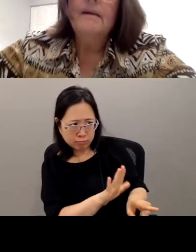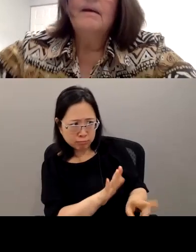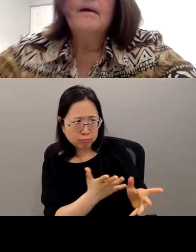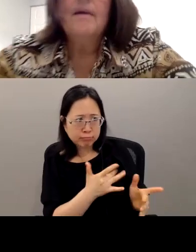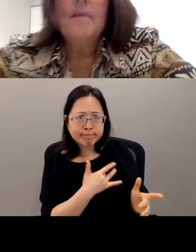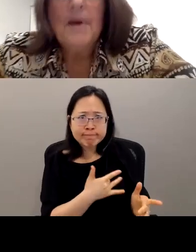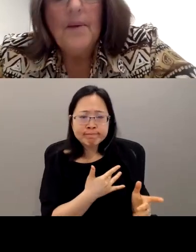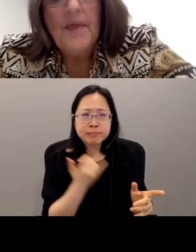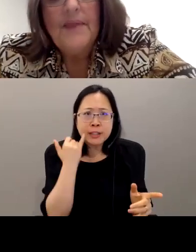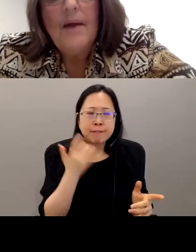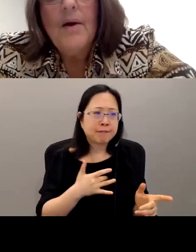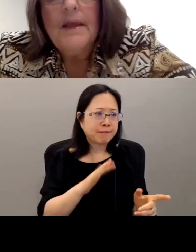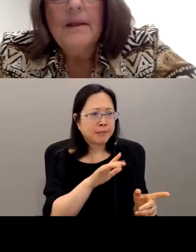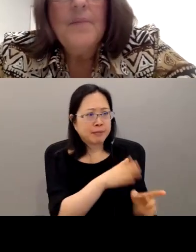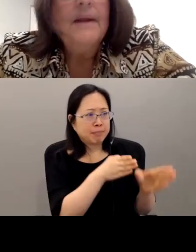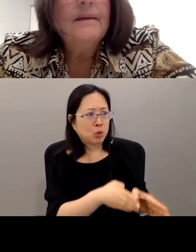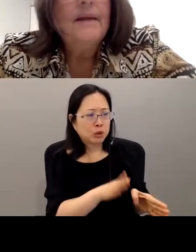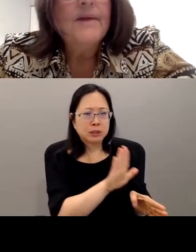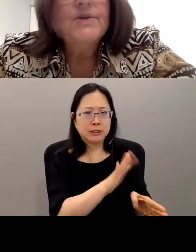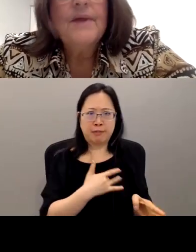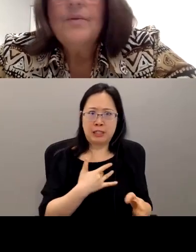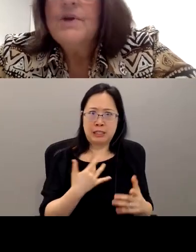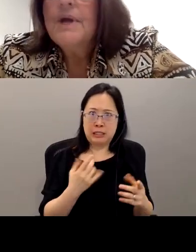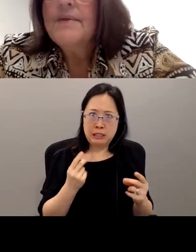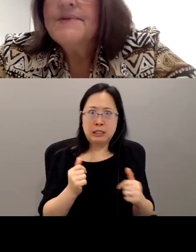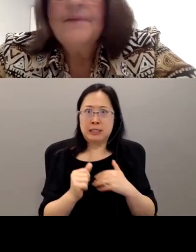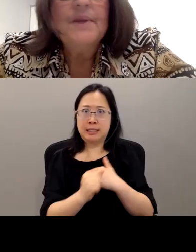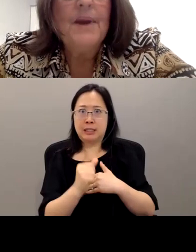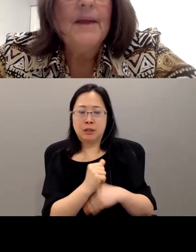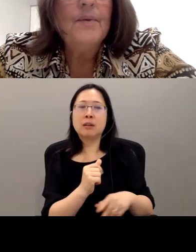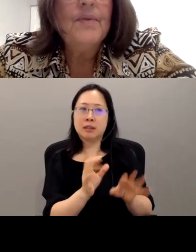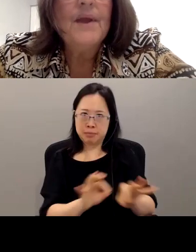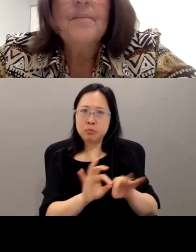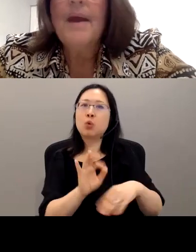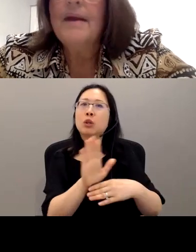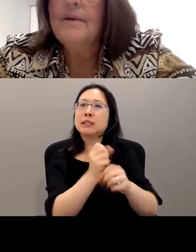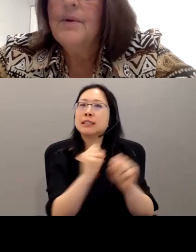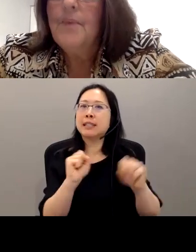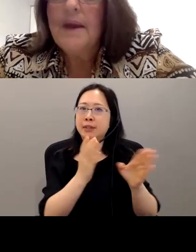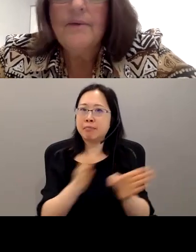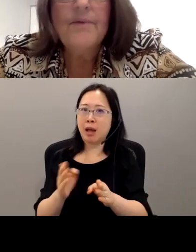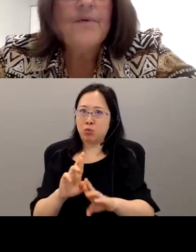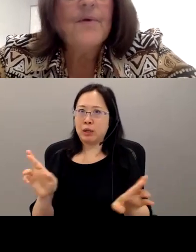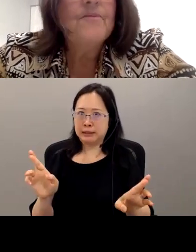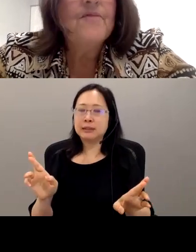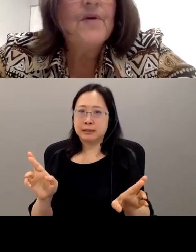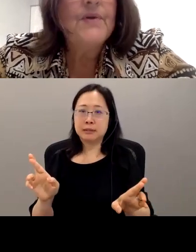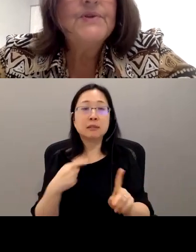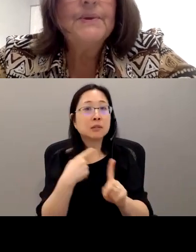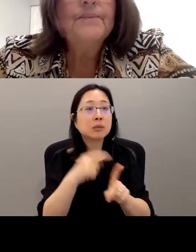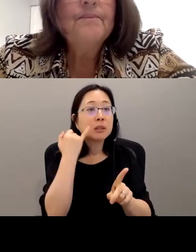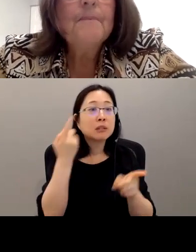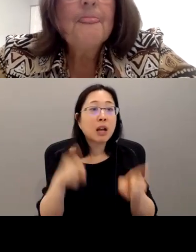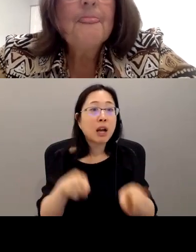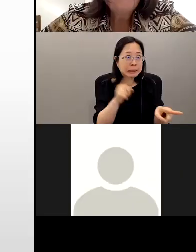feeling that they are in immediate danger, that we share the safety plan with them and who we can refer them further